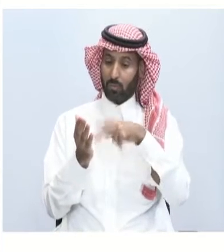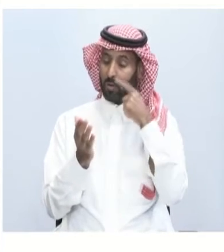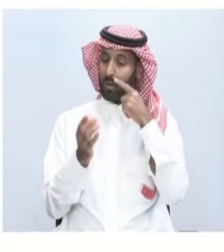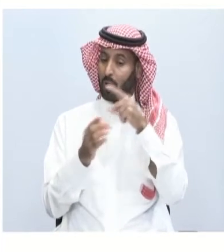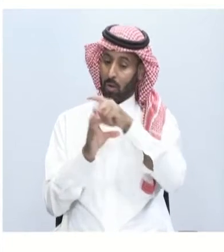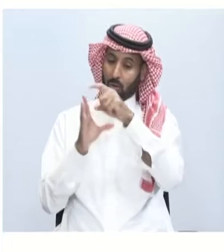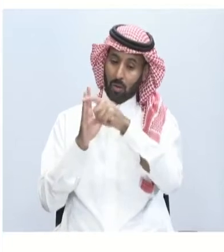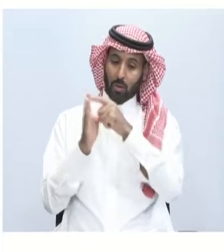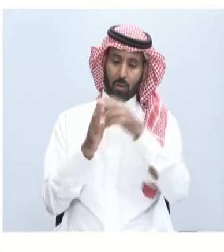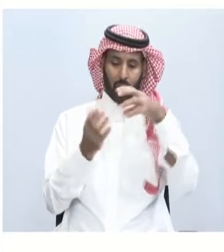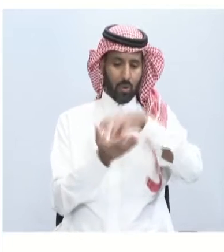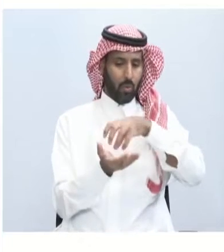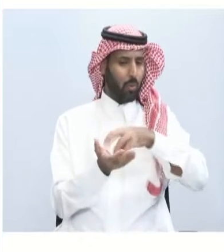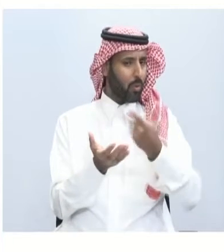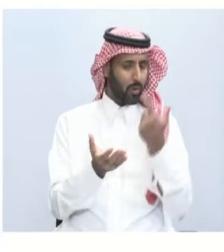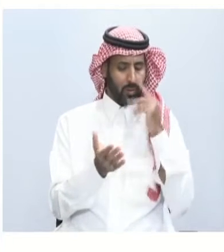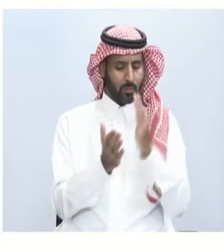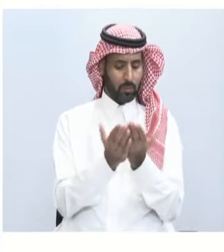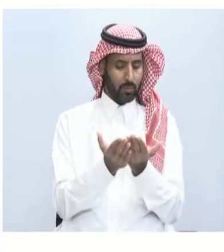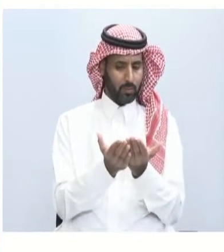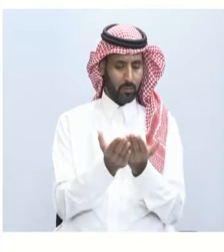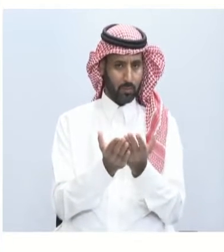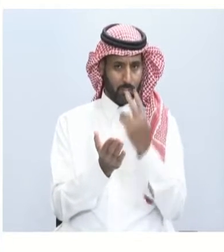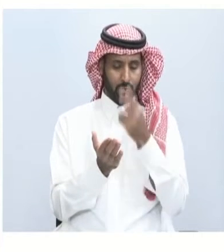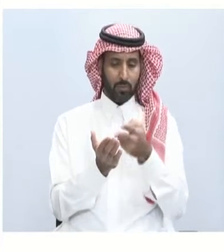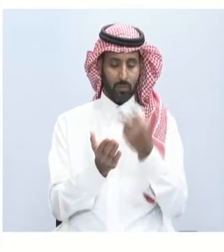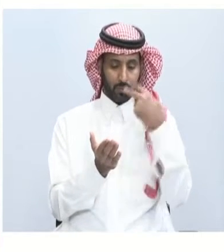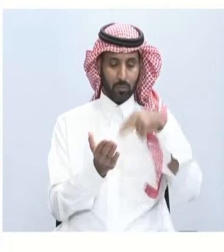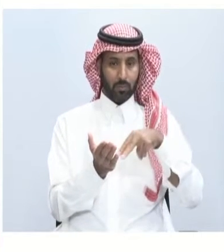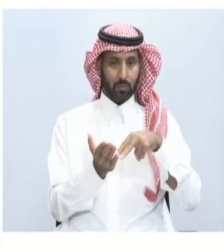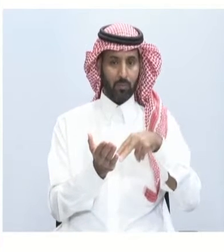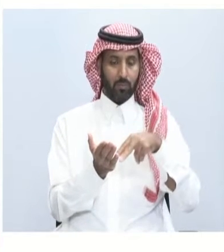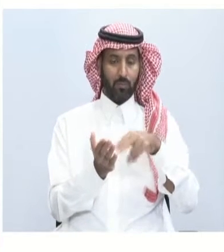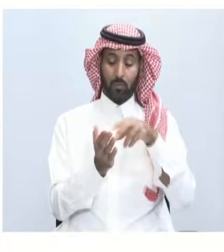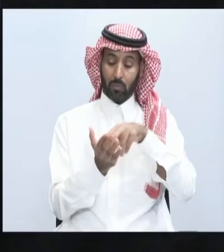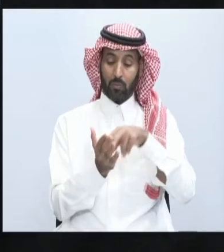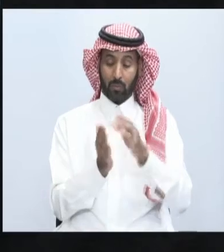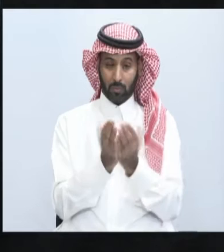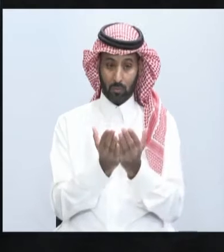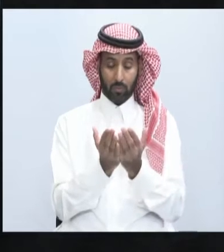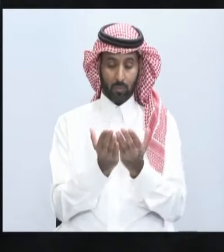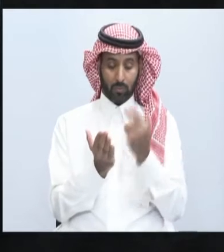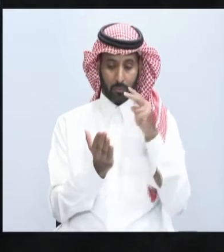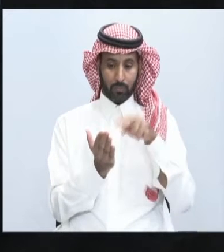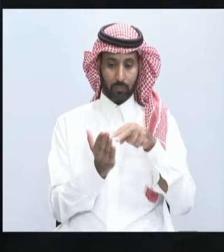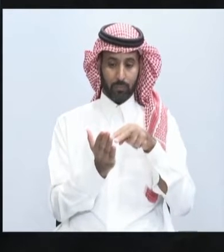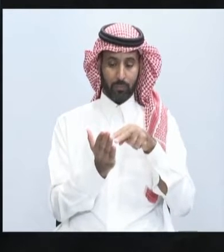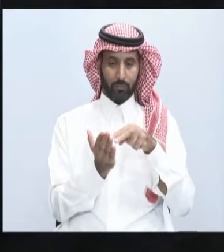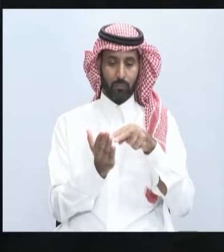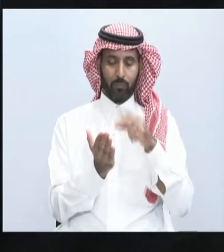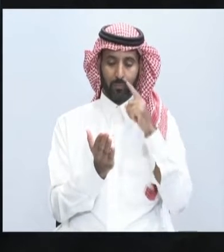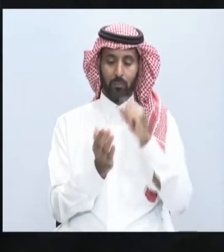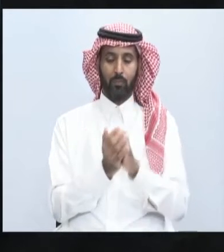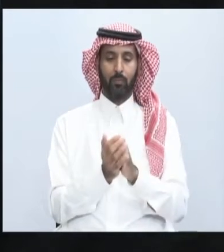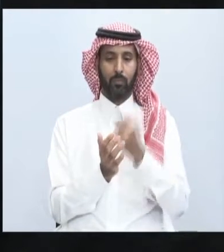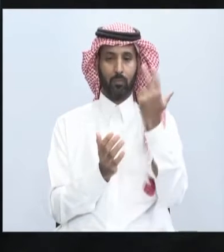objects that you can see in front of you. I would like you to have a look at the objects you can see in front of you on